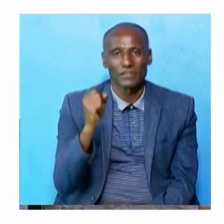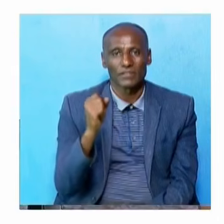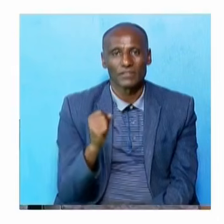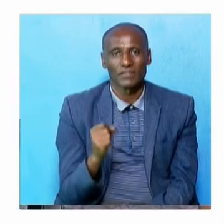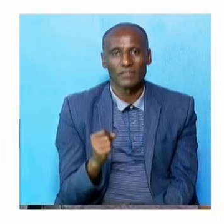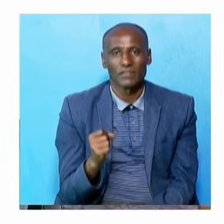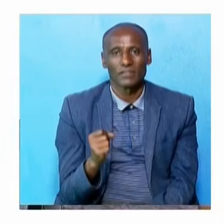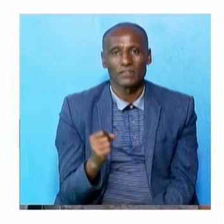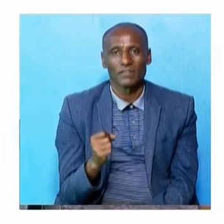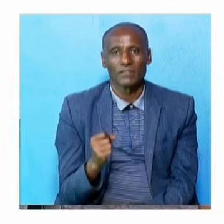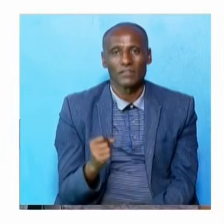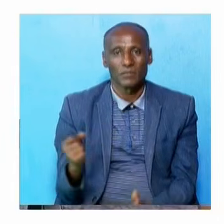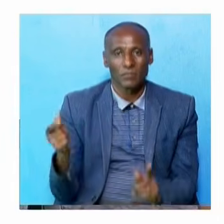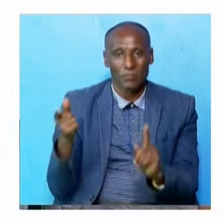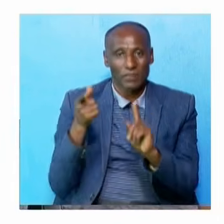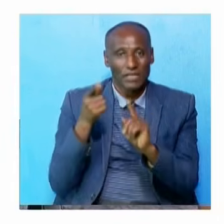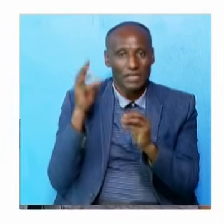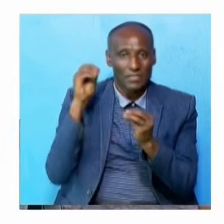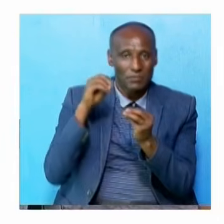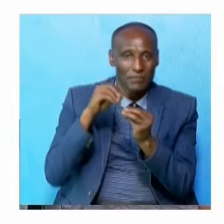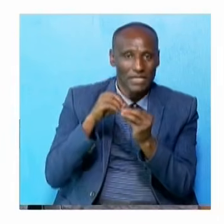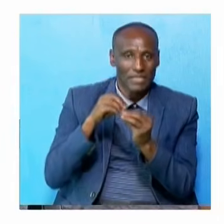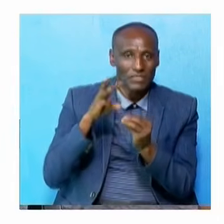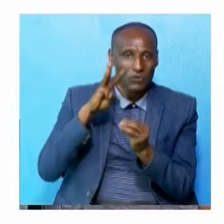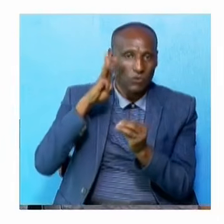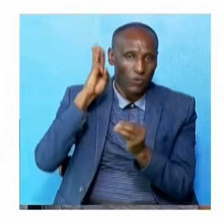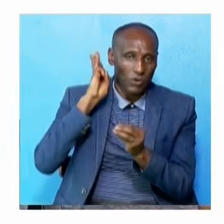then plus was